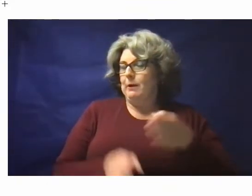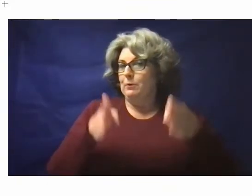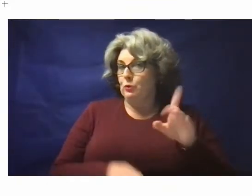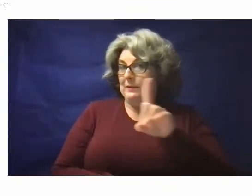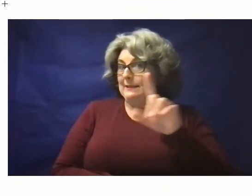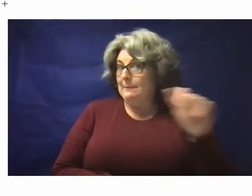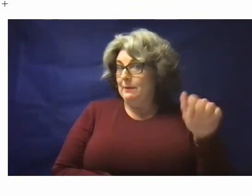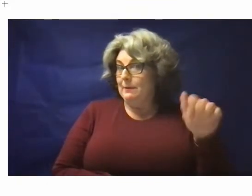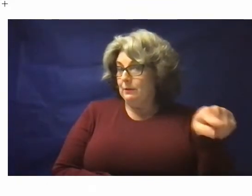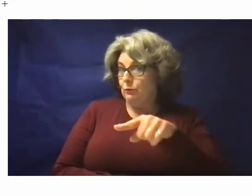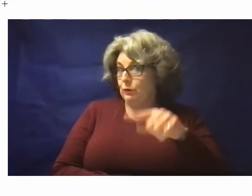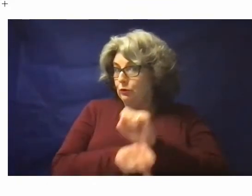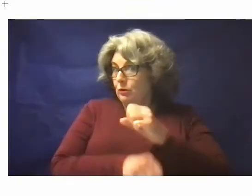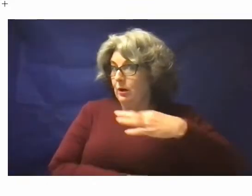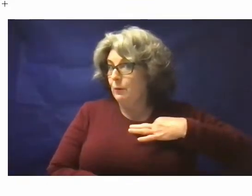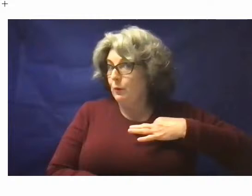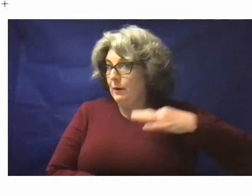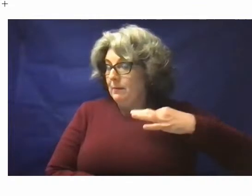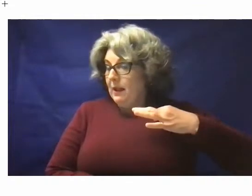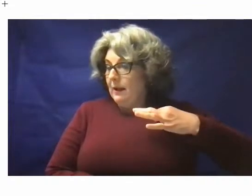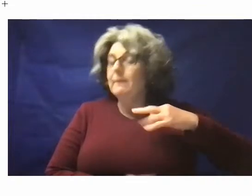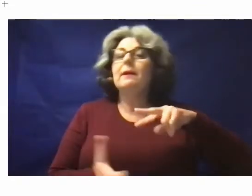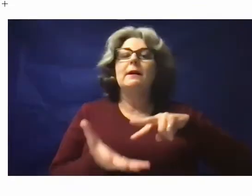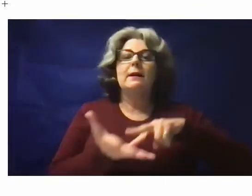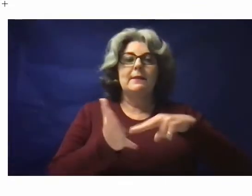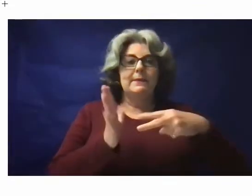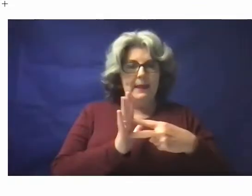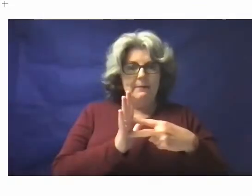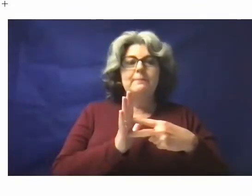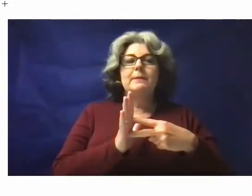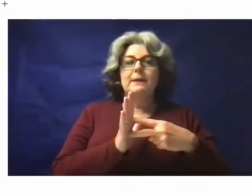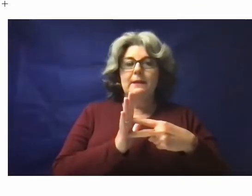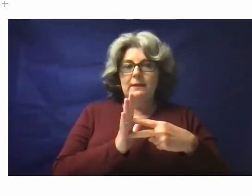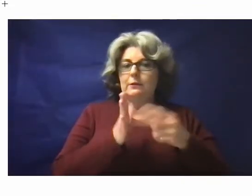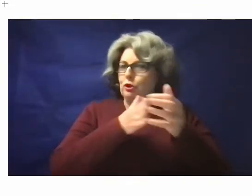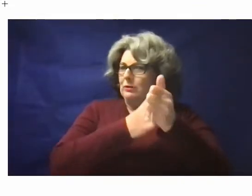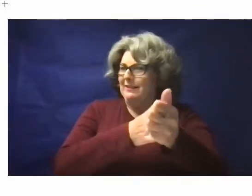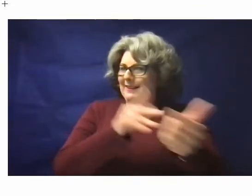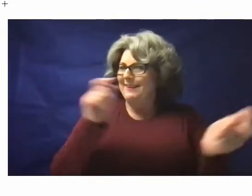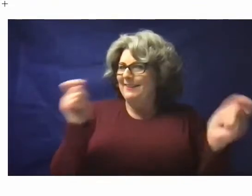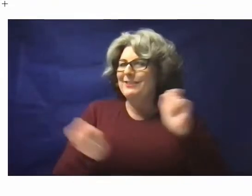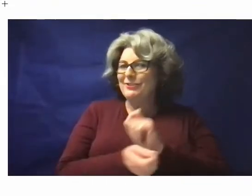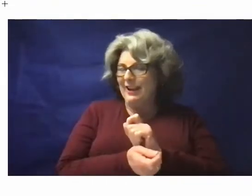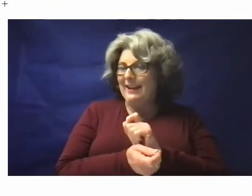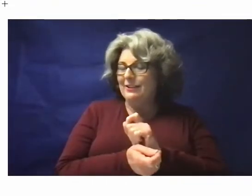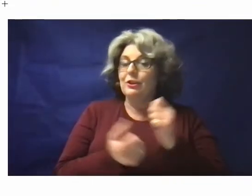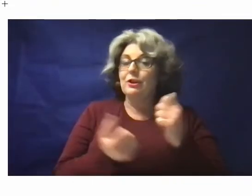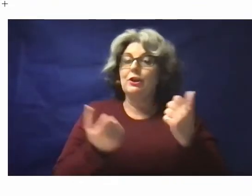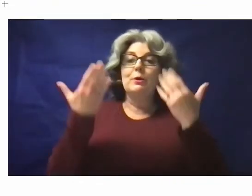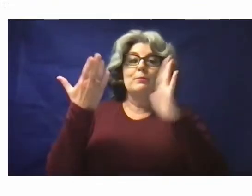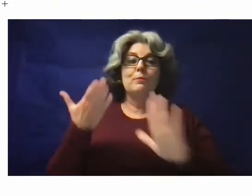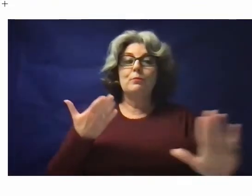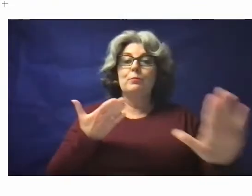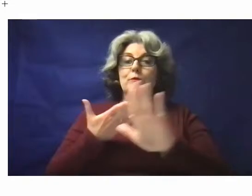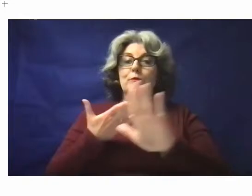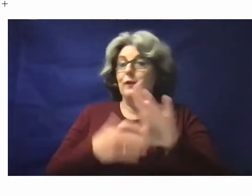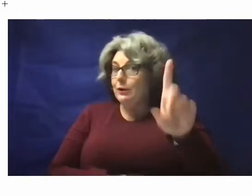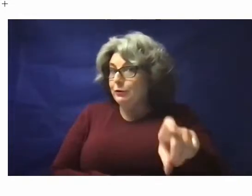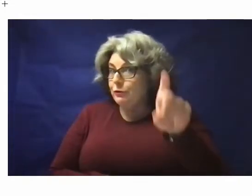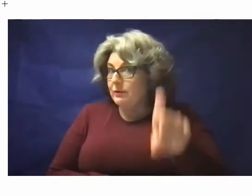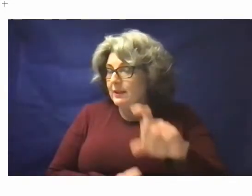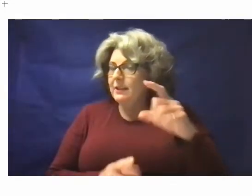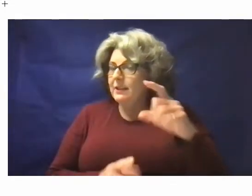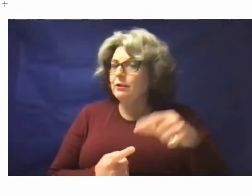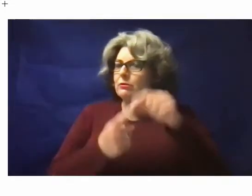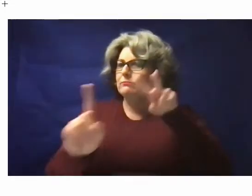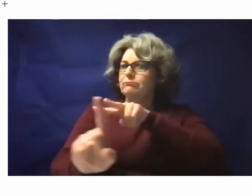job. And that would mean that you lead the change. You will provide your unique perspective and